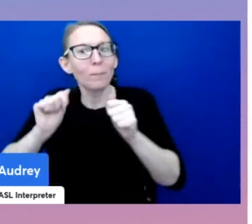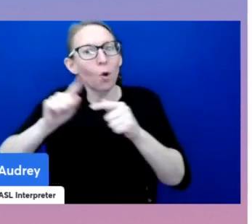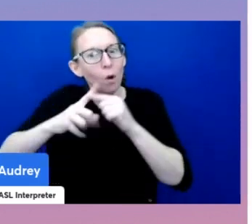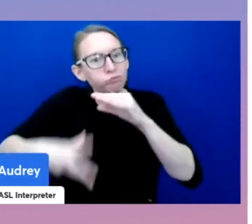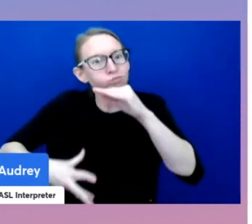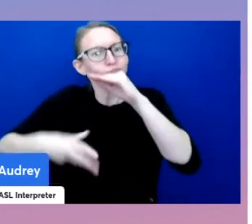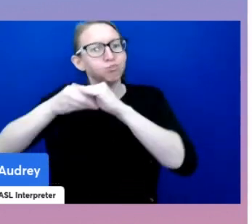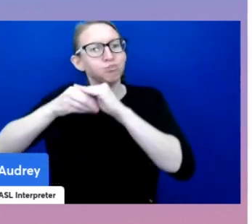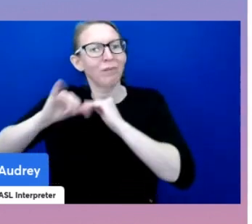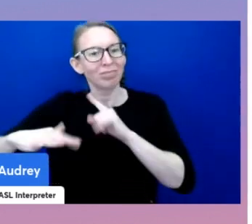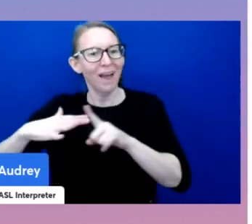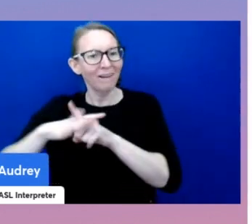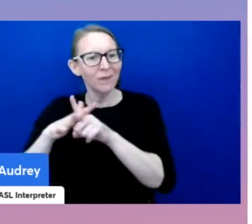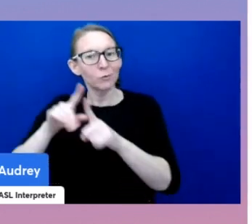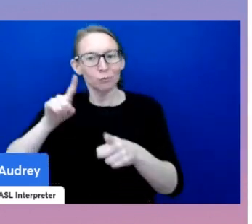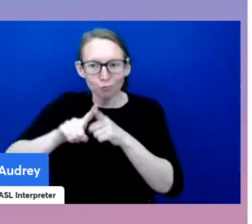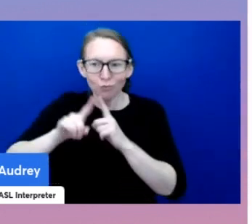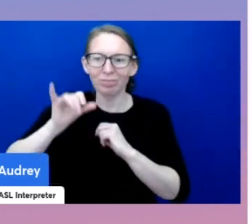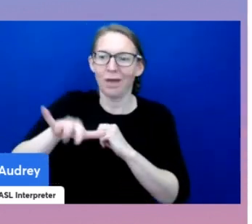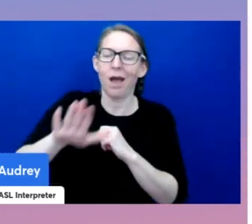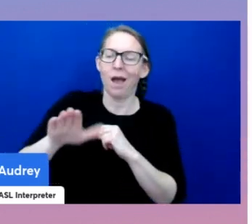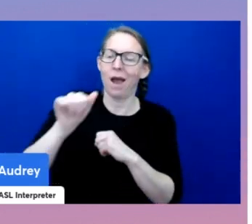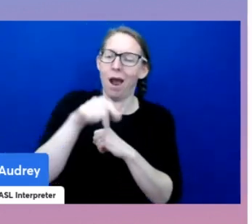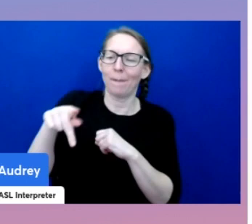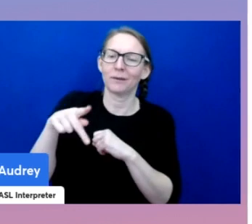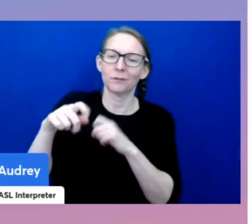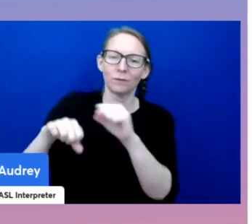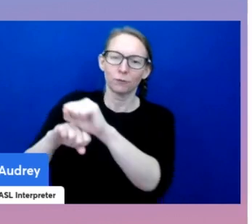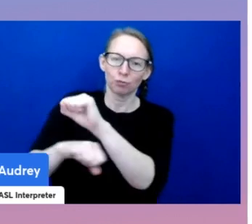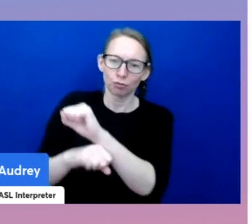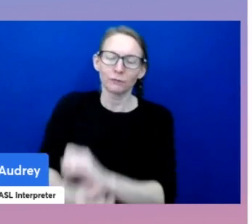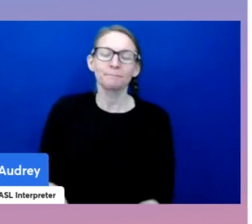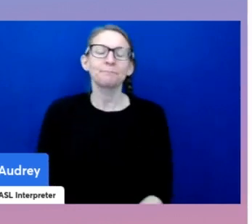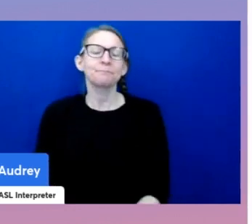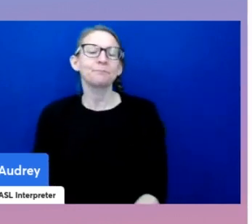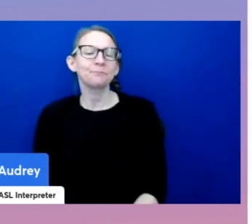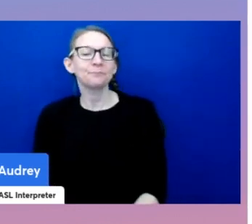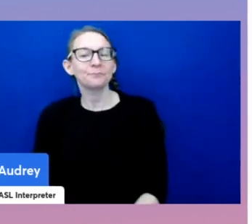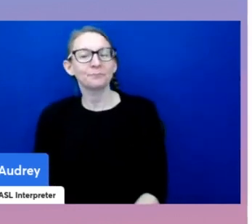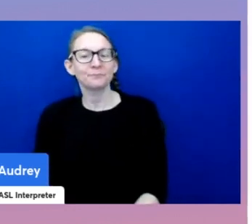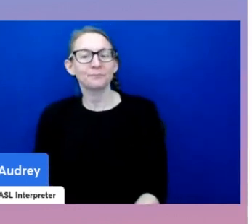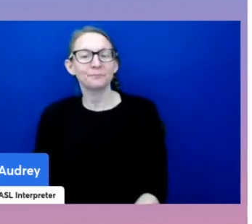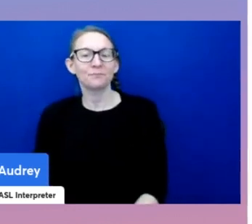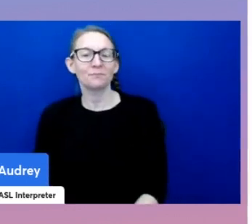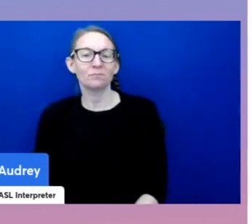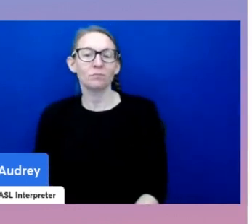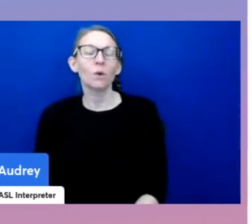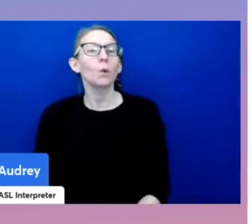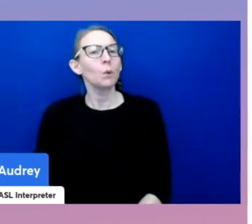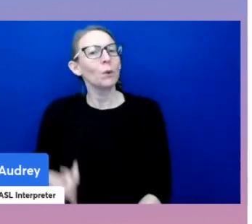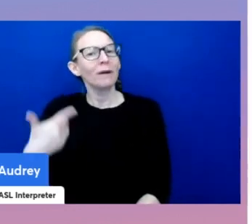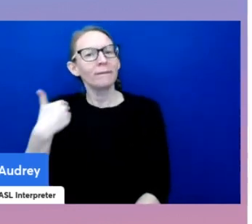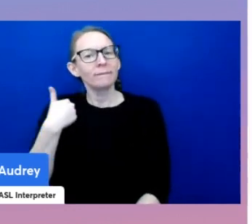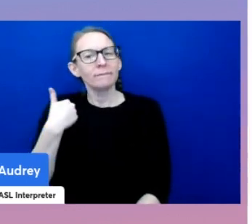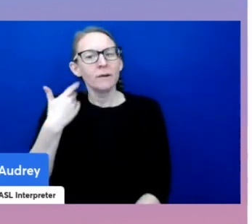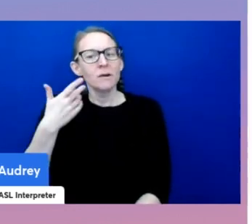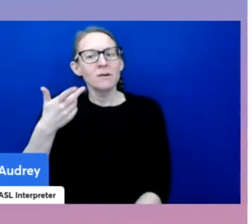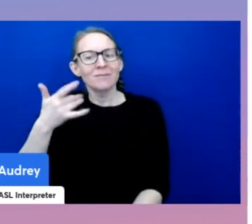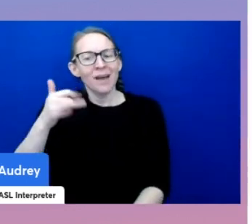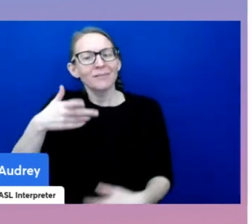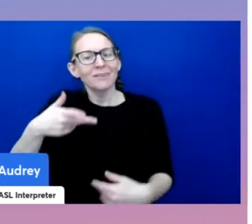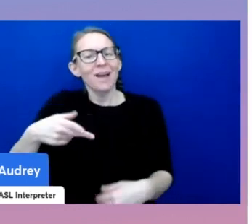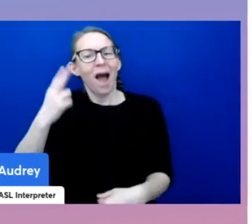their application infrastructure. This adds a high friction process to spinning